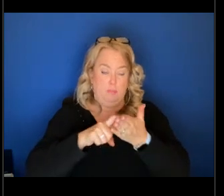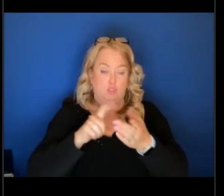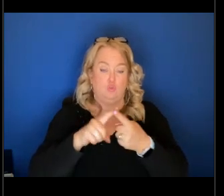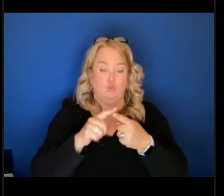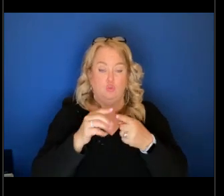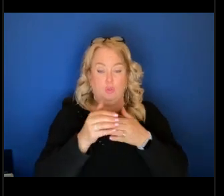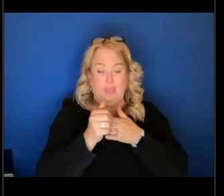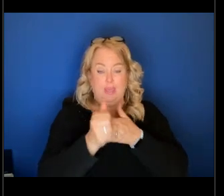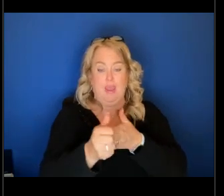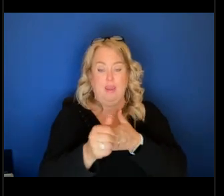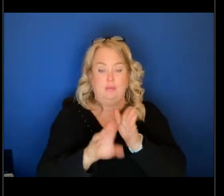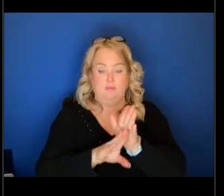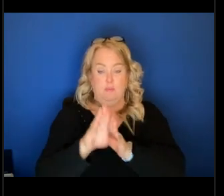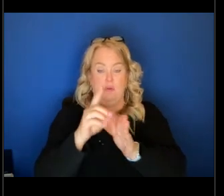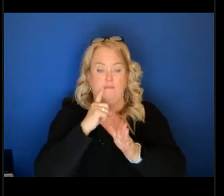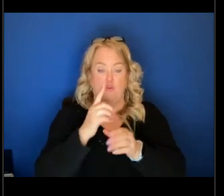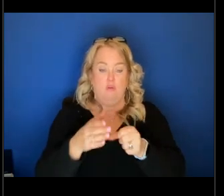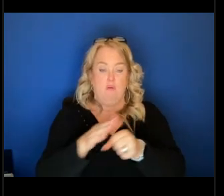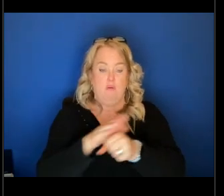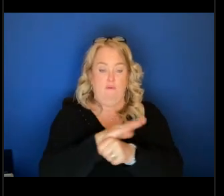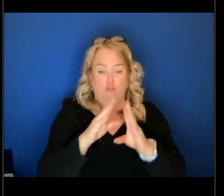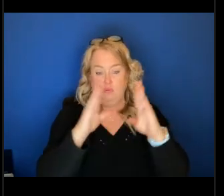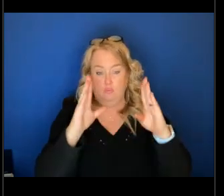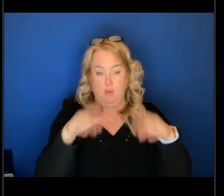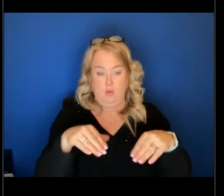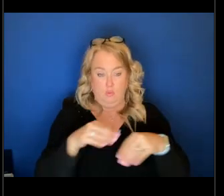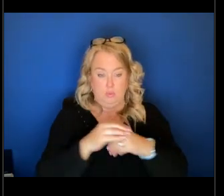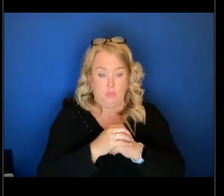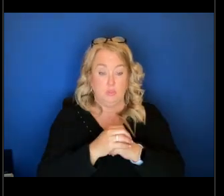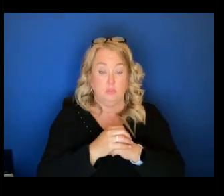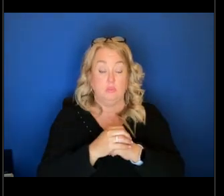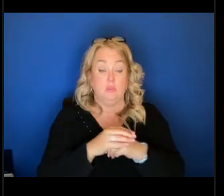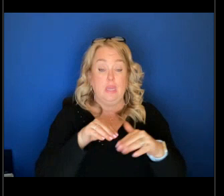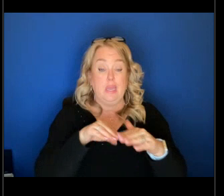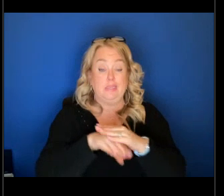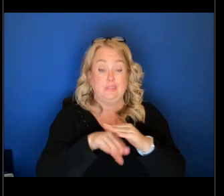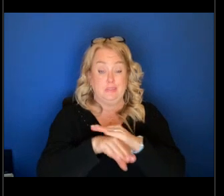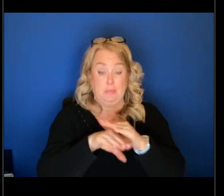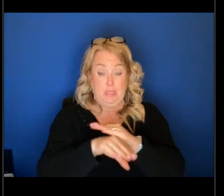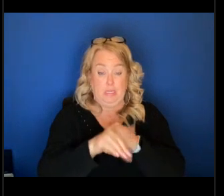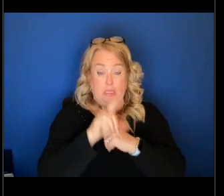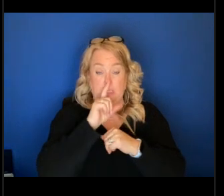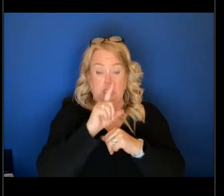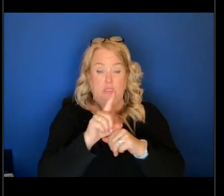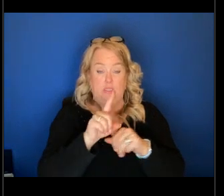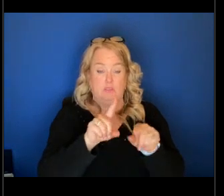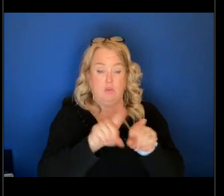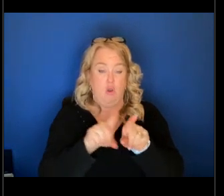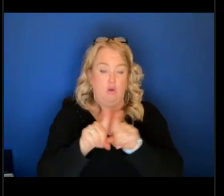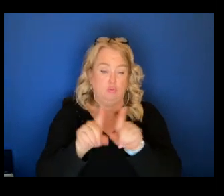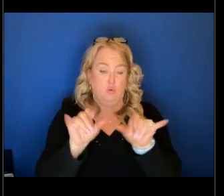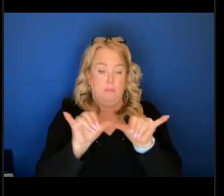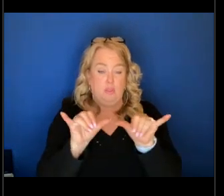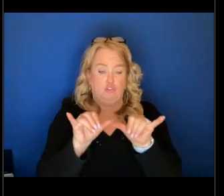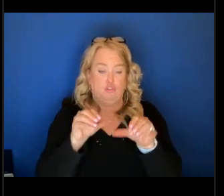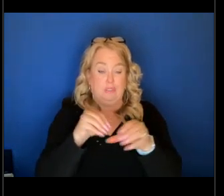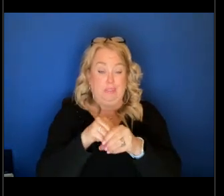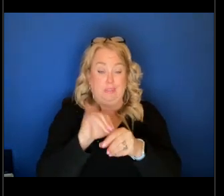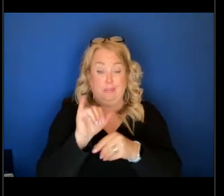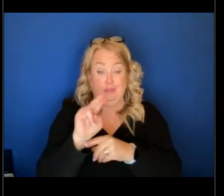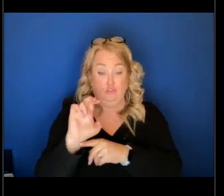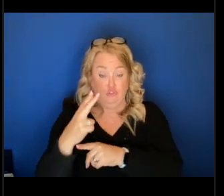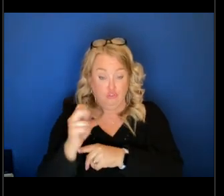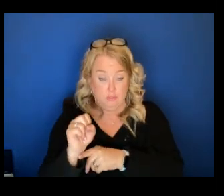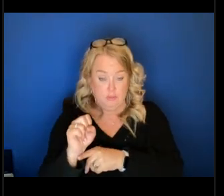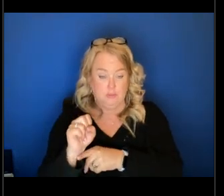to guide the development of covered dwelling sites. Accessibility is often measured in inches.